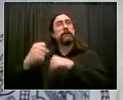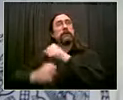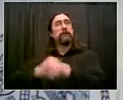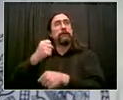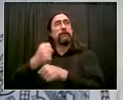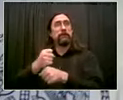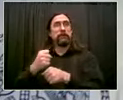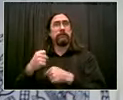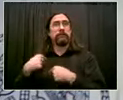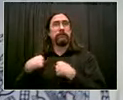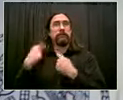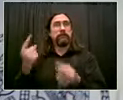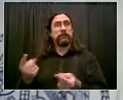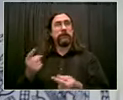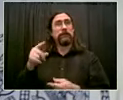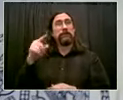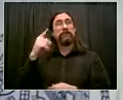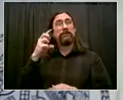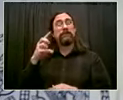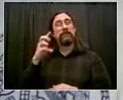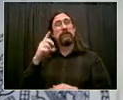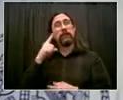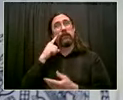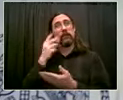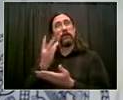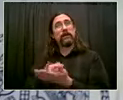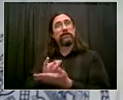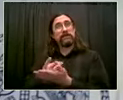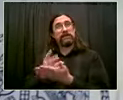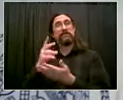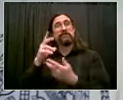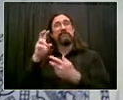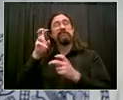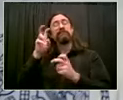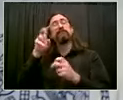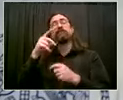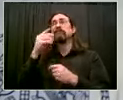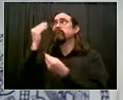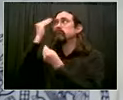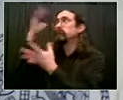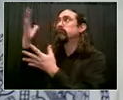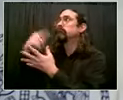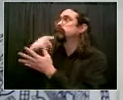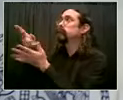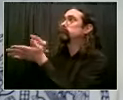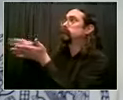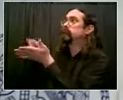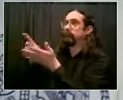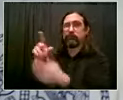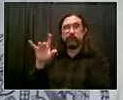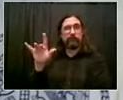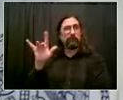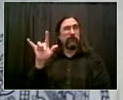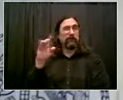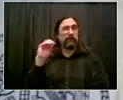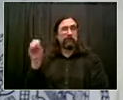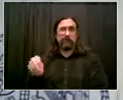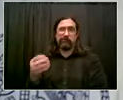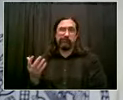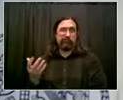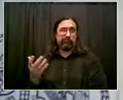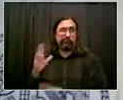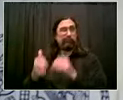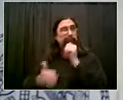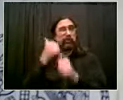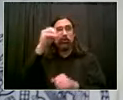our laws and our approaches to encourage witness cooperation. We also need to understand that while we're making